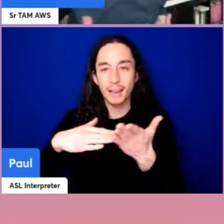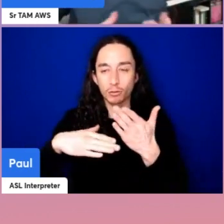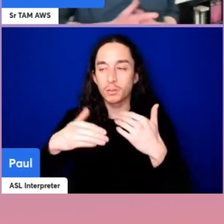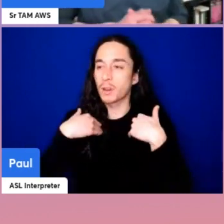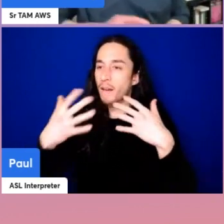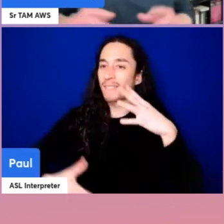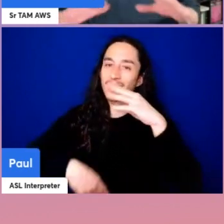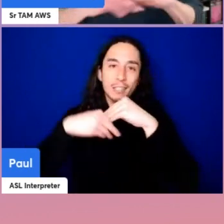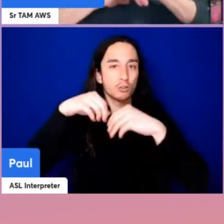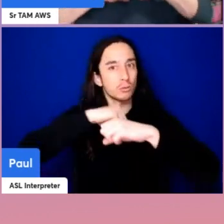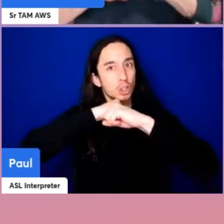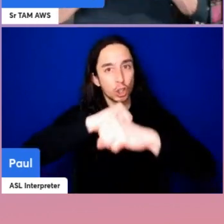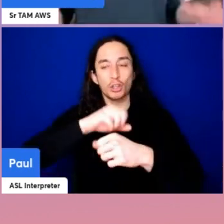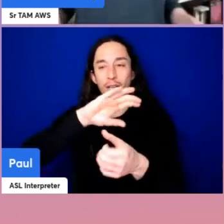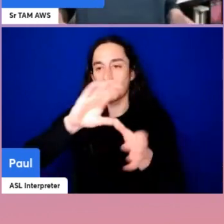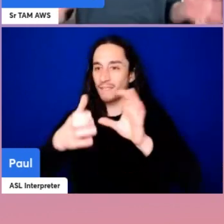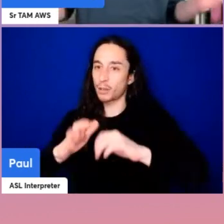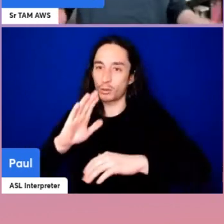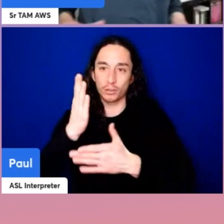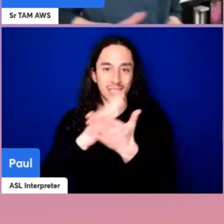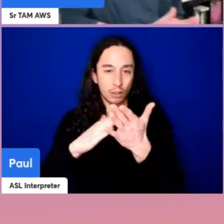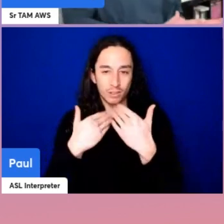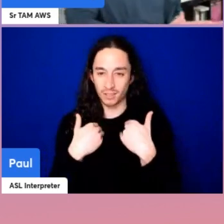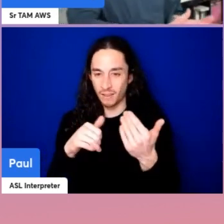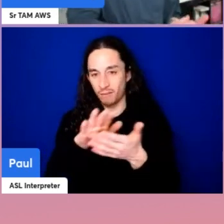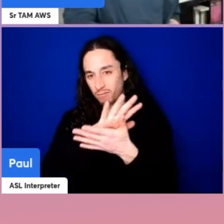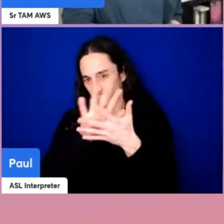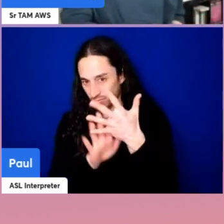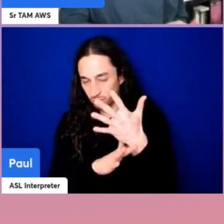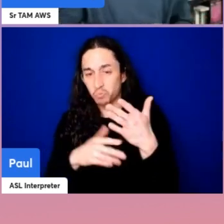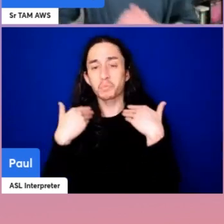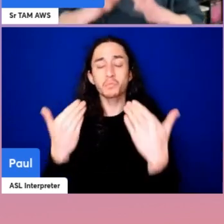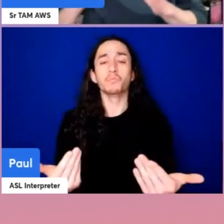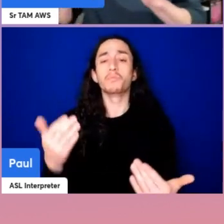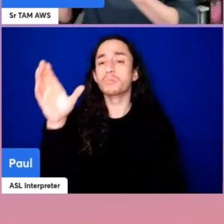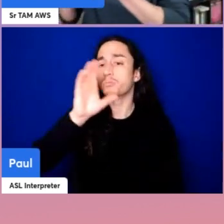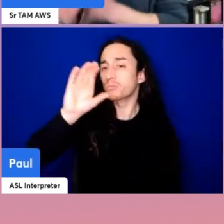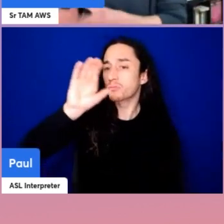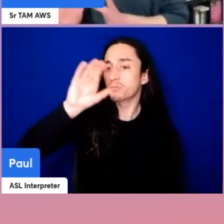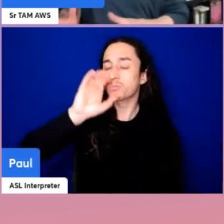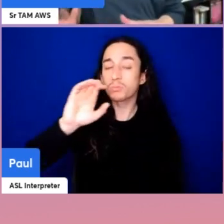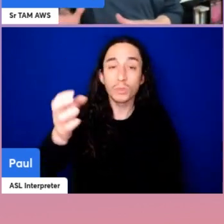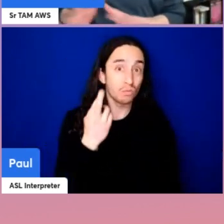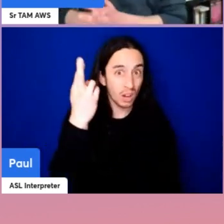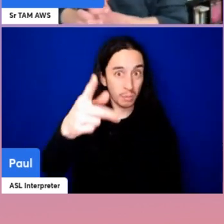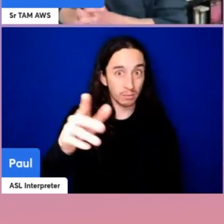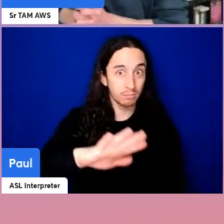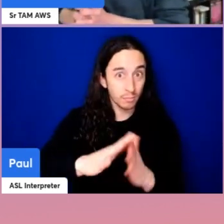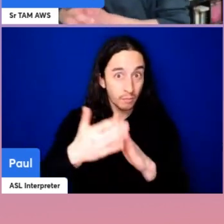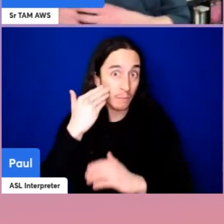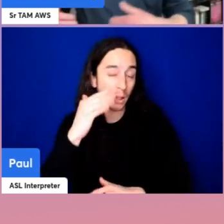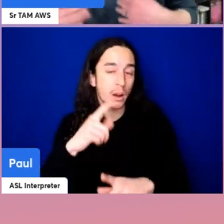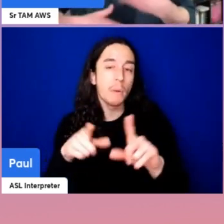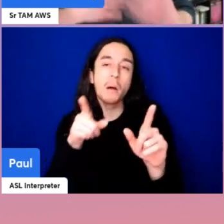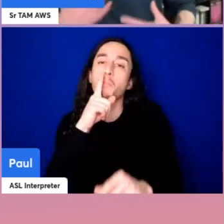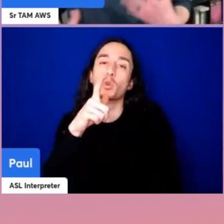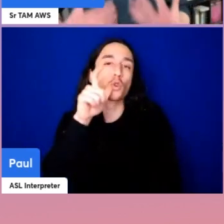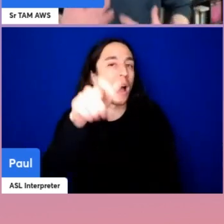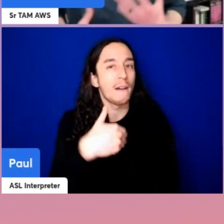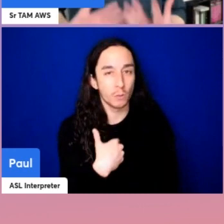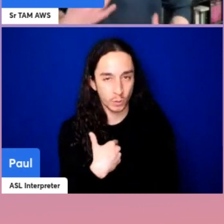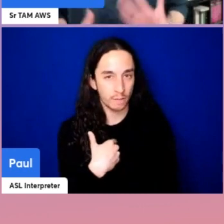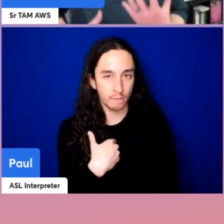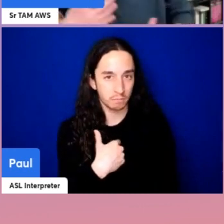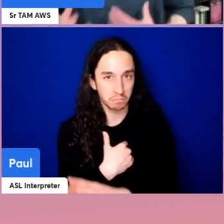security configuration section. Explore those. I definitely recommend being familiar with them, but you don't have to have them. And especially if you're